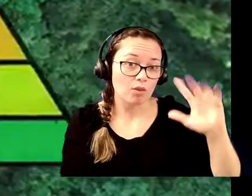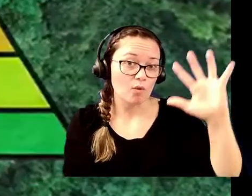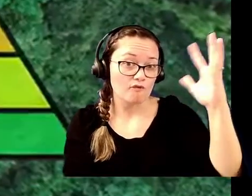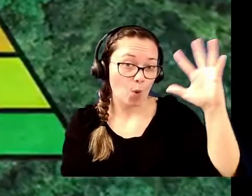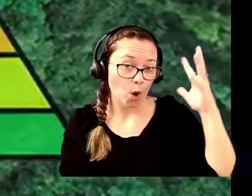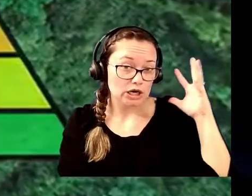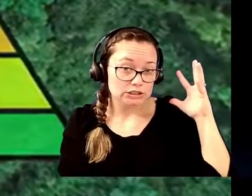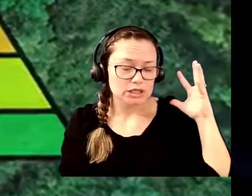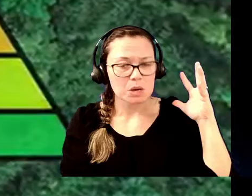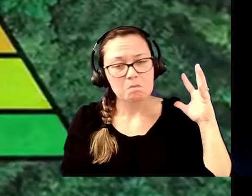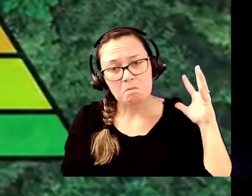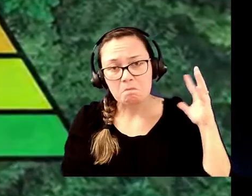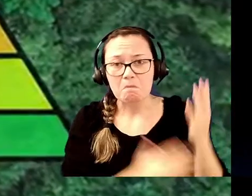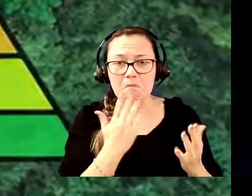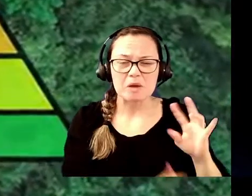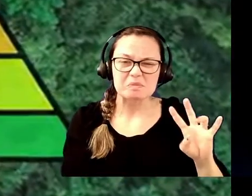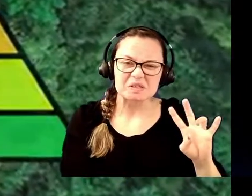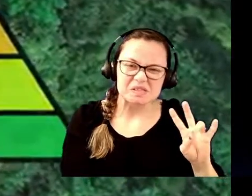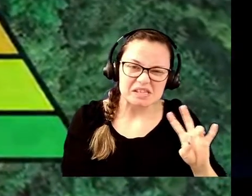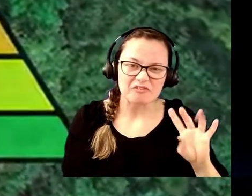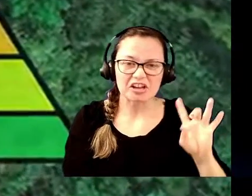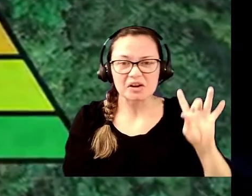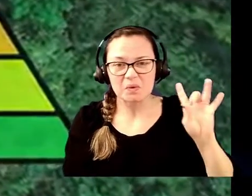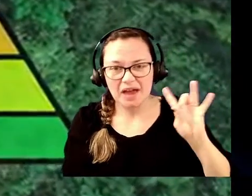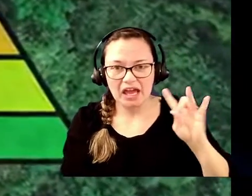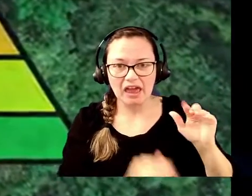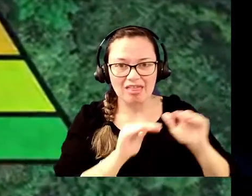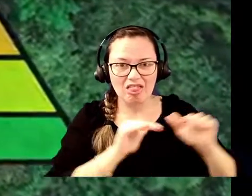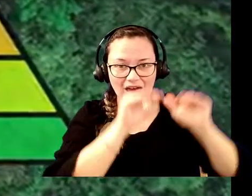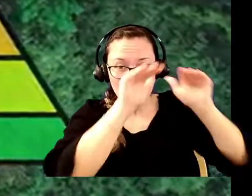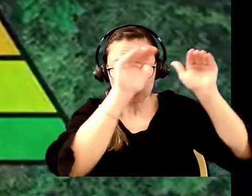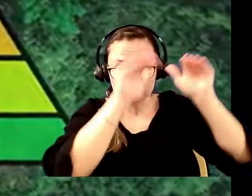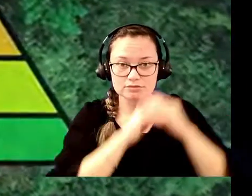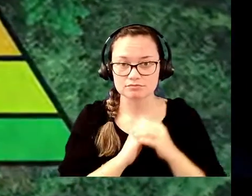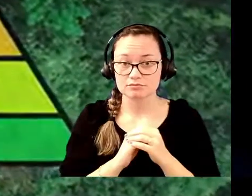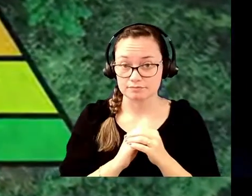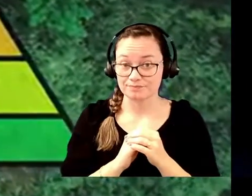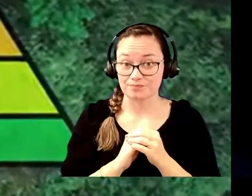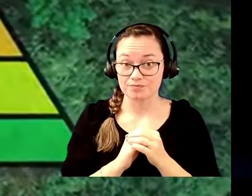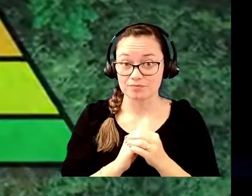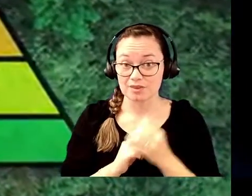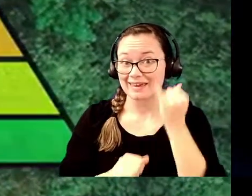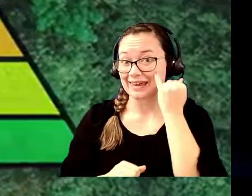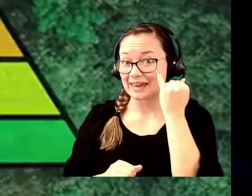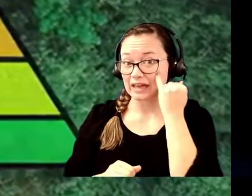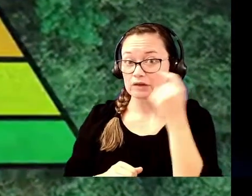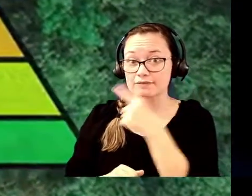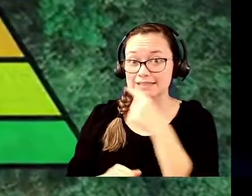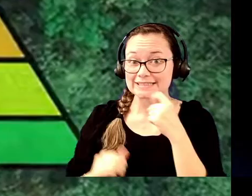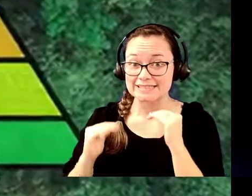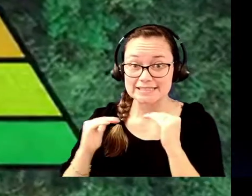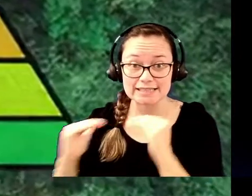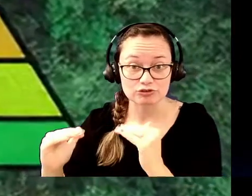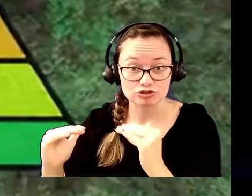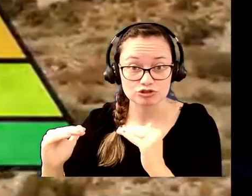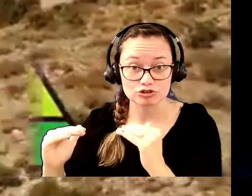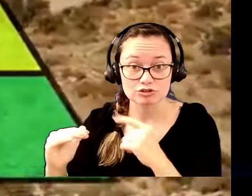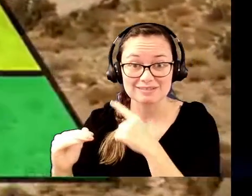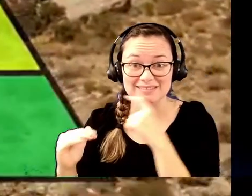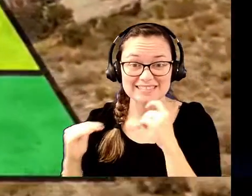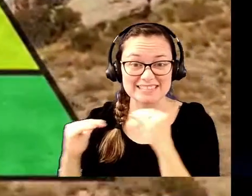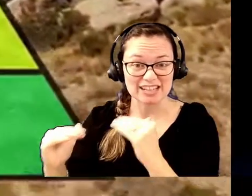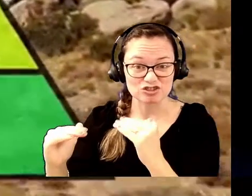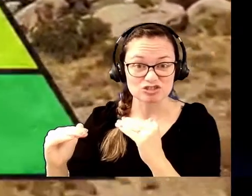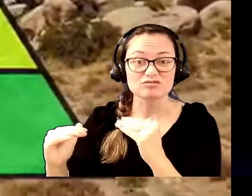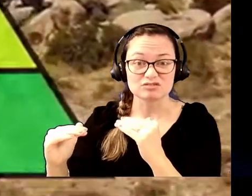have 7 or perhaps even 8 different trophic levels. If I were drawing the same thing for an area like